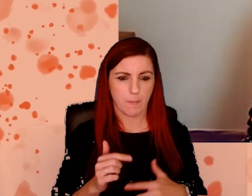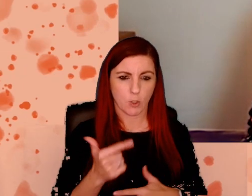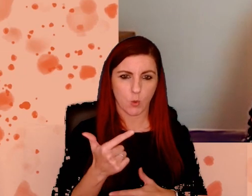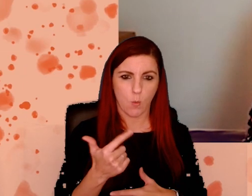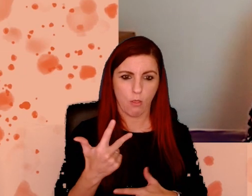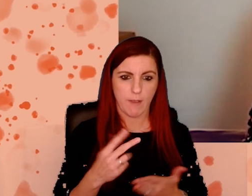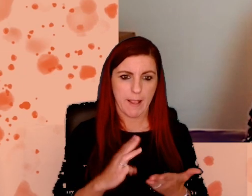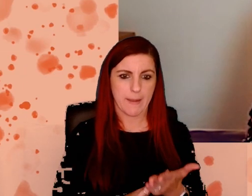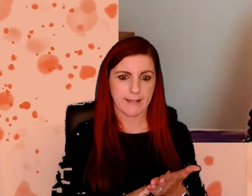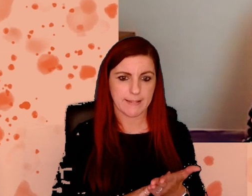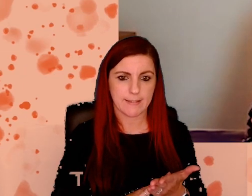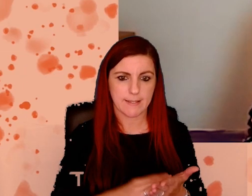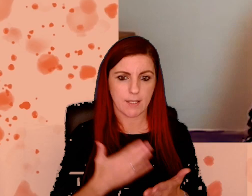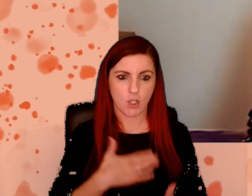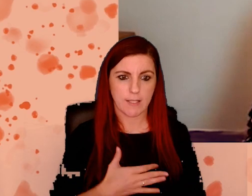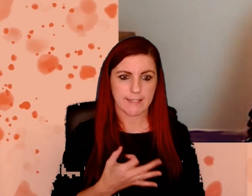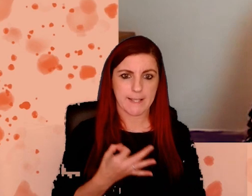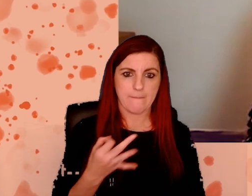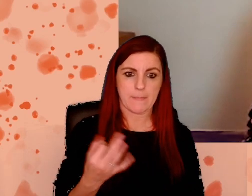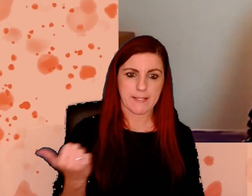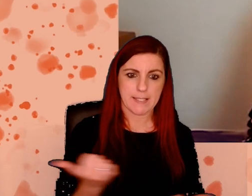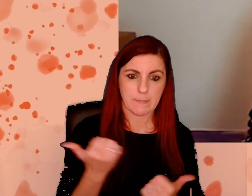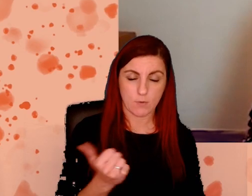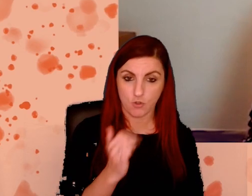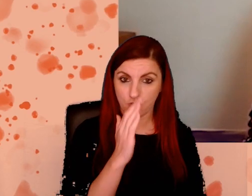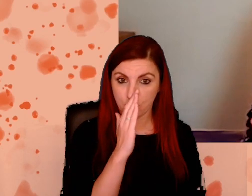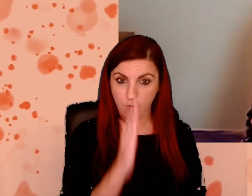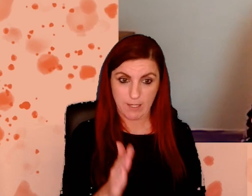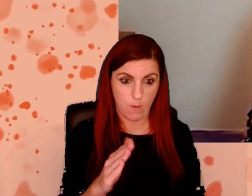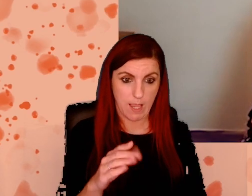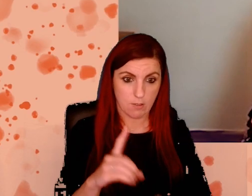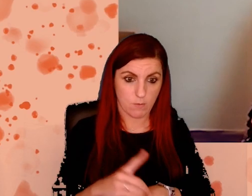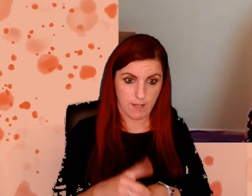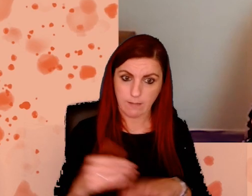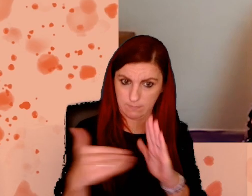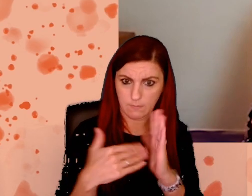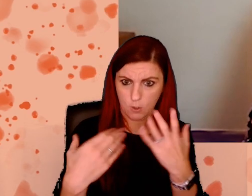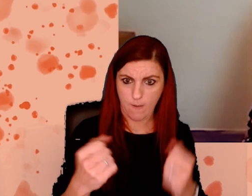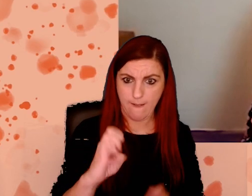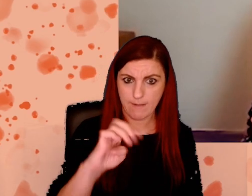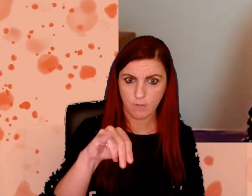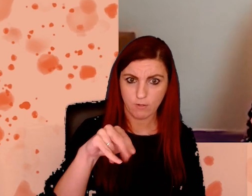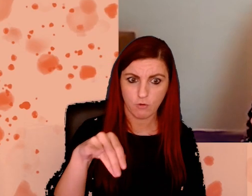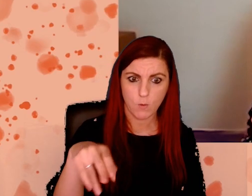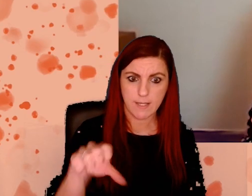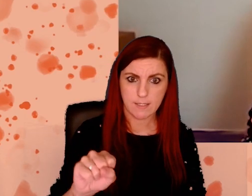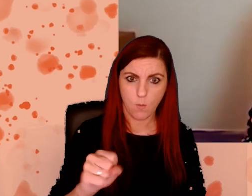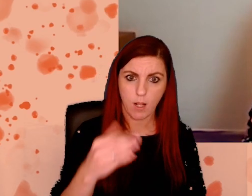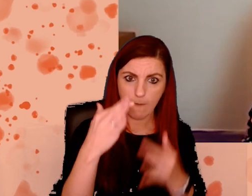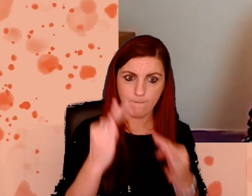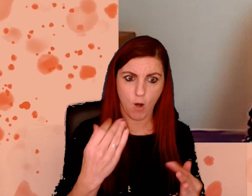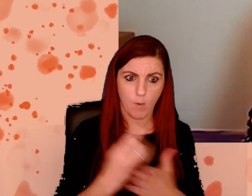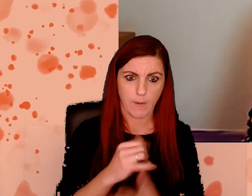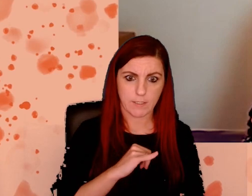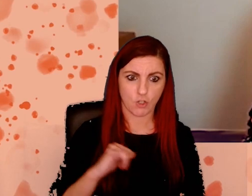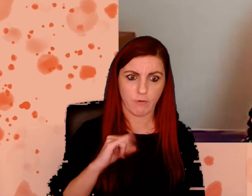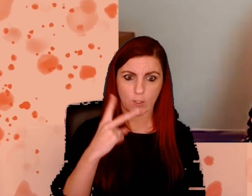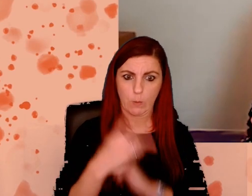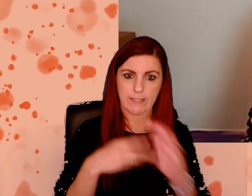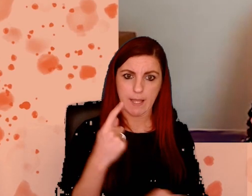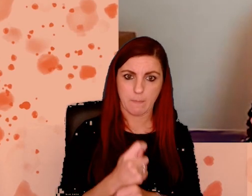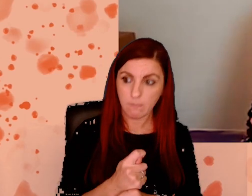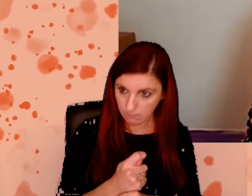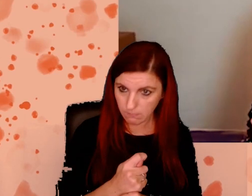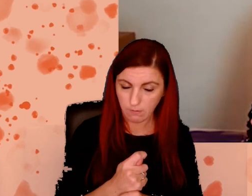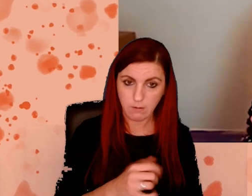2-3 minutes and just given the symptoms straight away. He was like, yeah, you have endometriosis. We'll confirm it with surgery in 2 weeks time. When